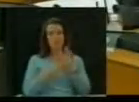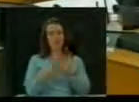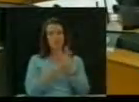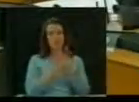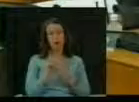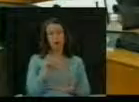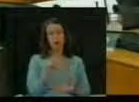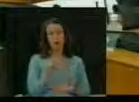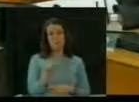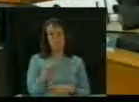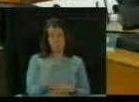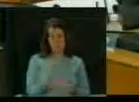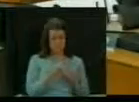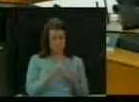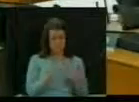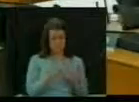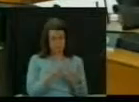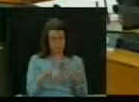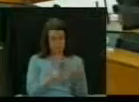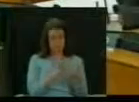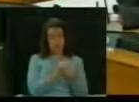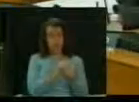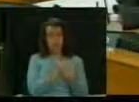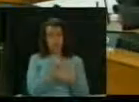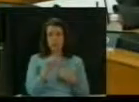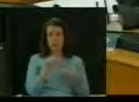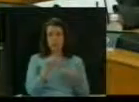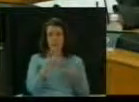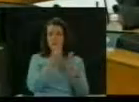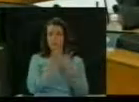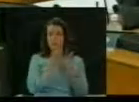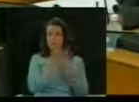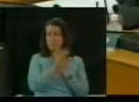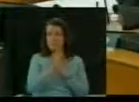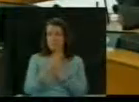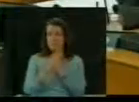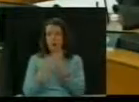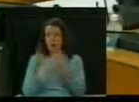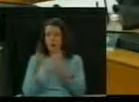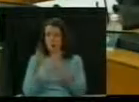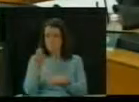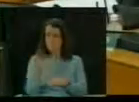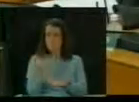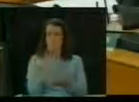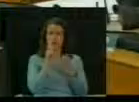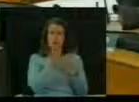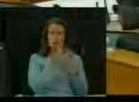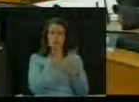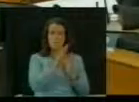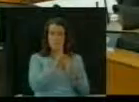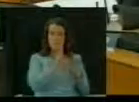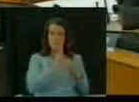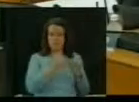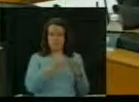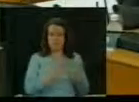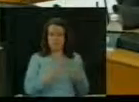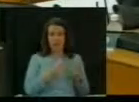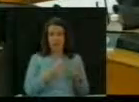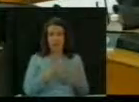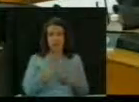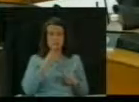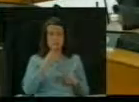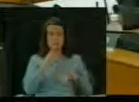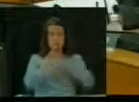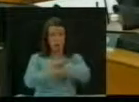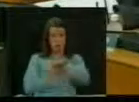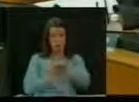I would move a substitute motion to withdraw this thing on advice of the law department that this is very, very dangerous, and was not drafted by the